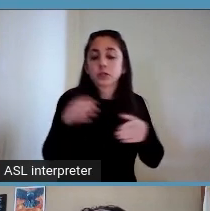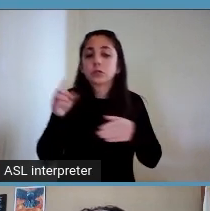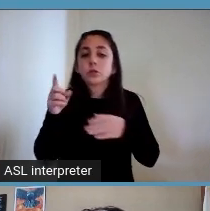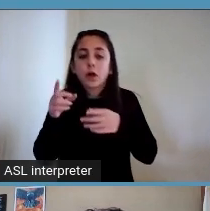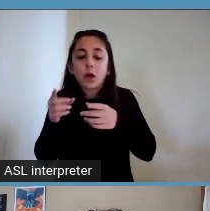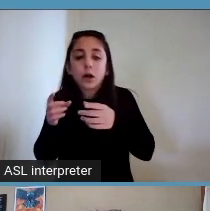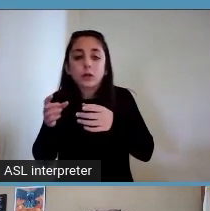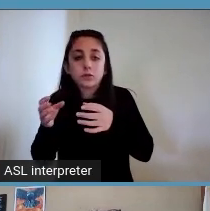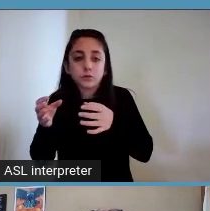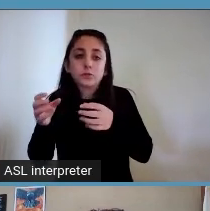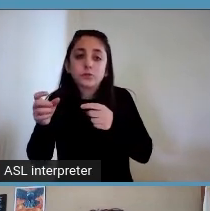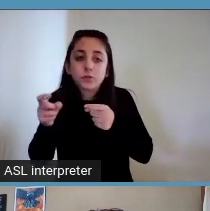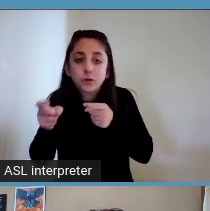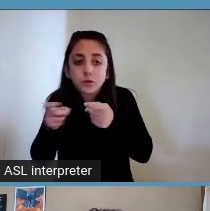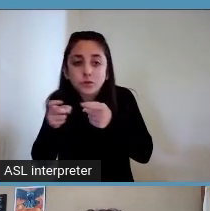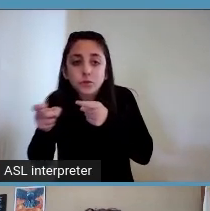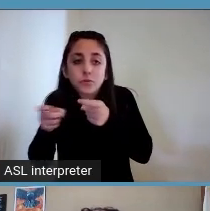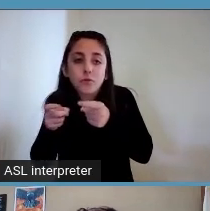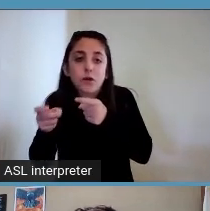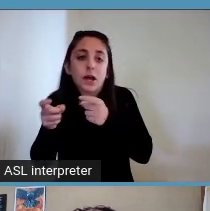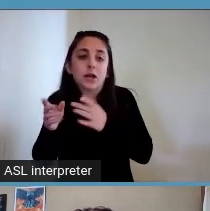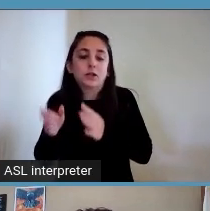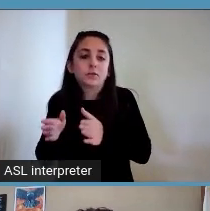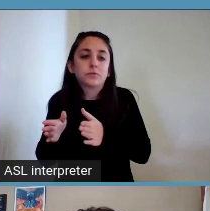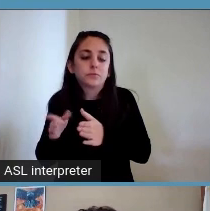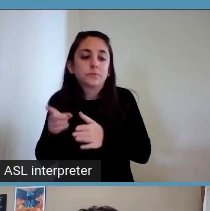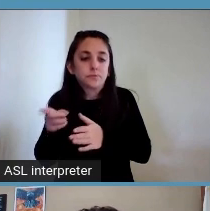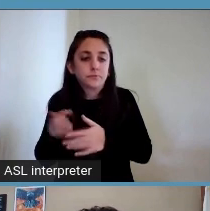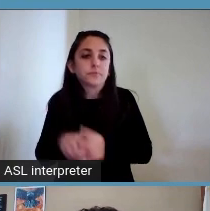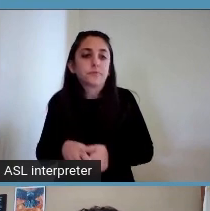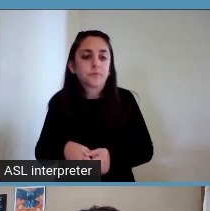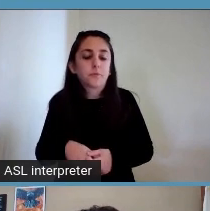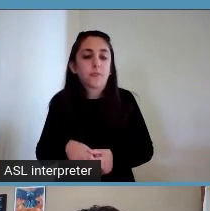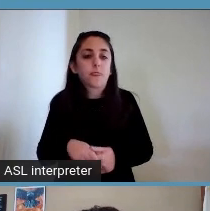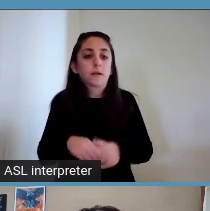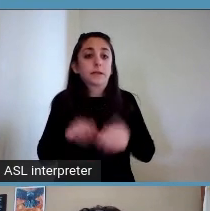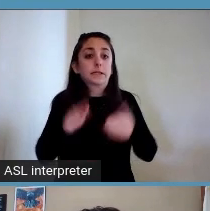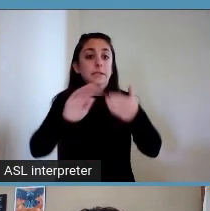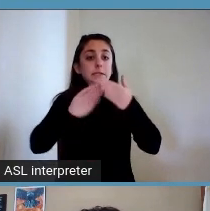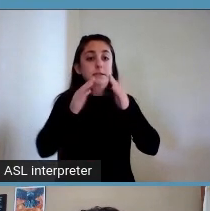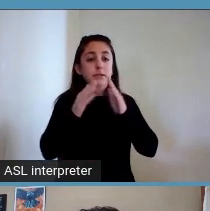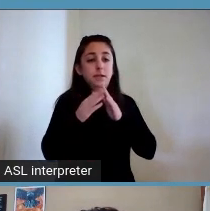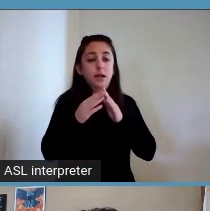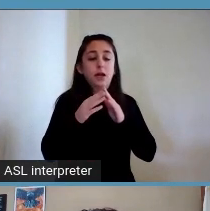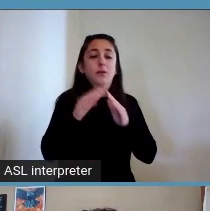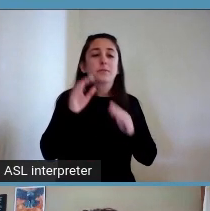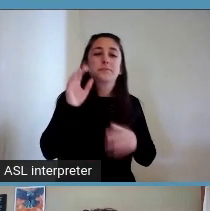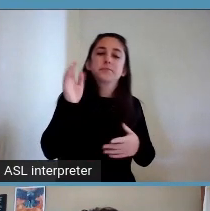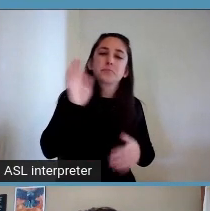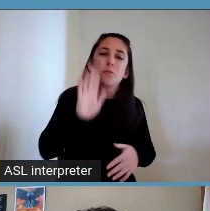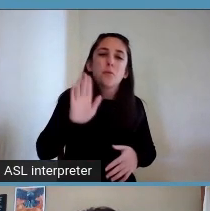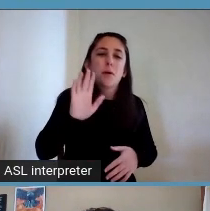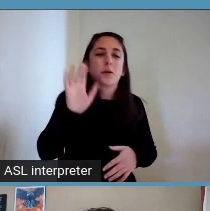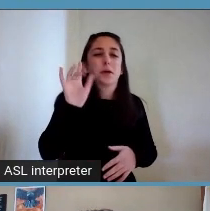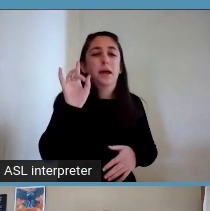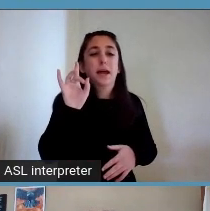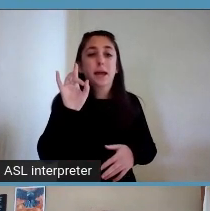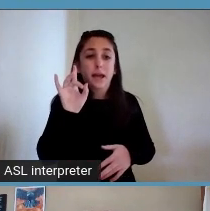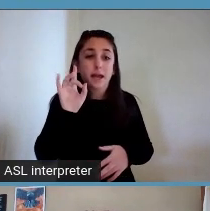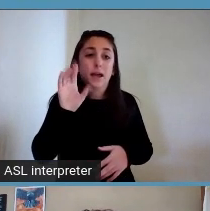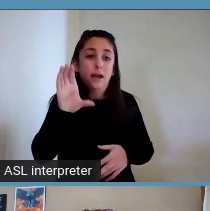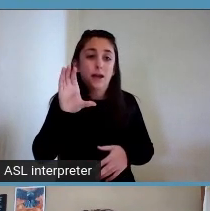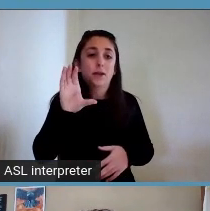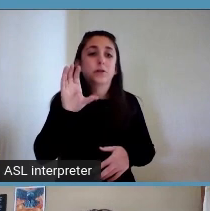with a 10-foot pole, but that's okay. So we're in a town of about 828 people. We are very rural.